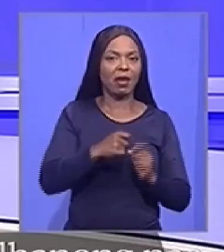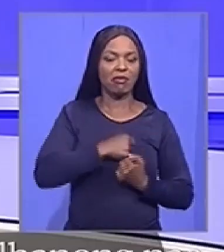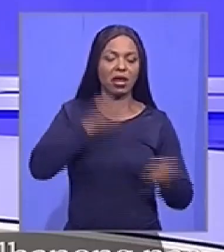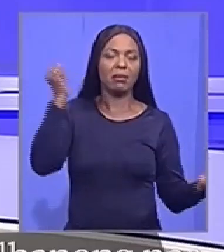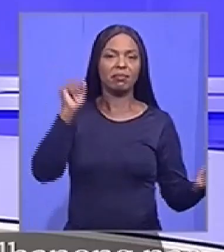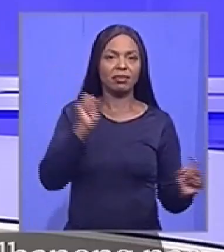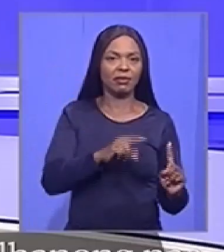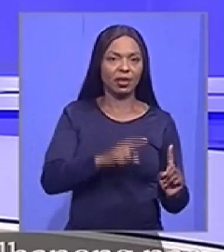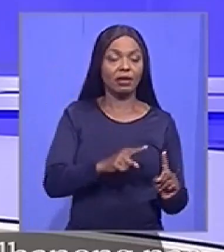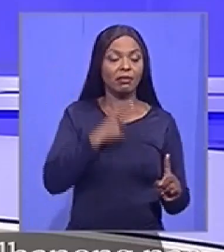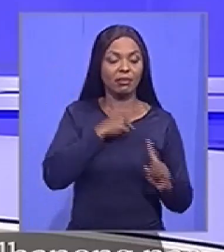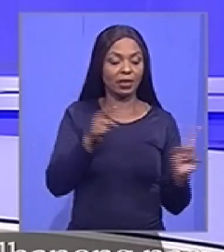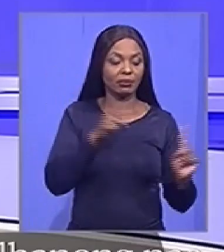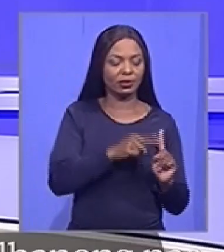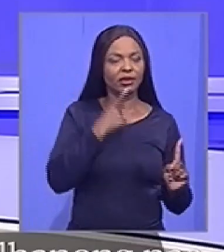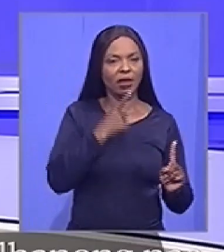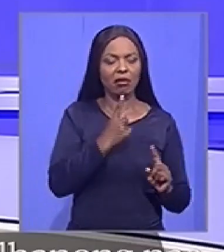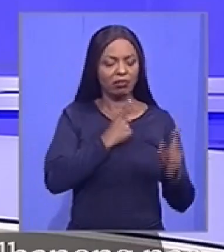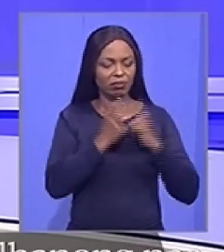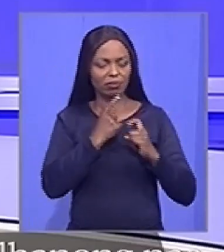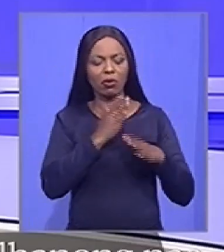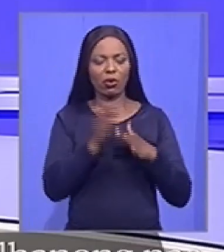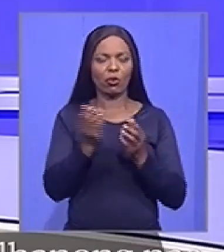dirisana mmogo le komiti ya maitsholo.